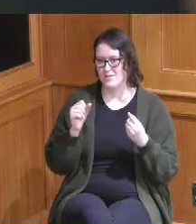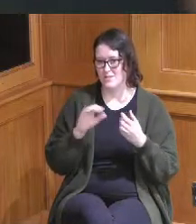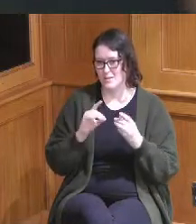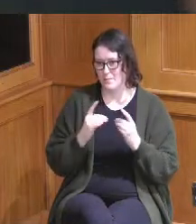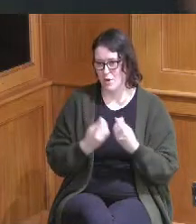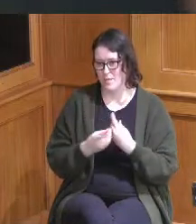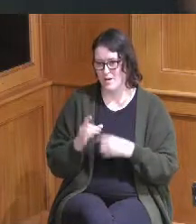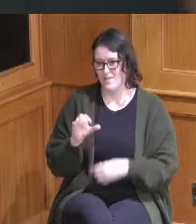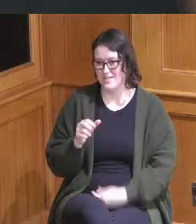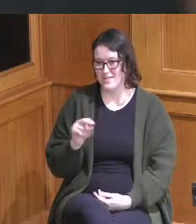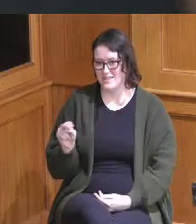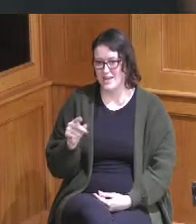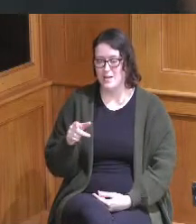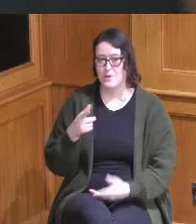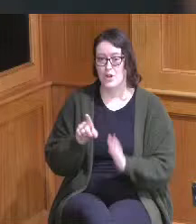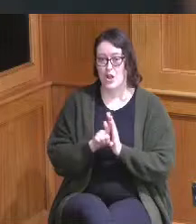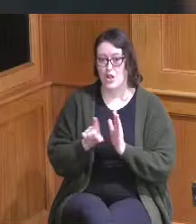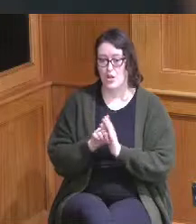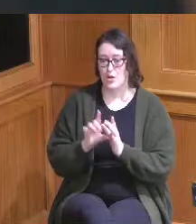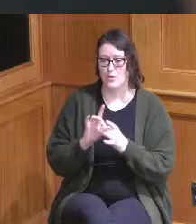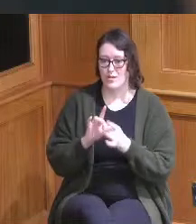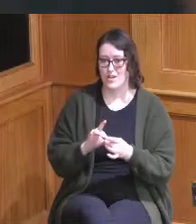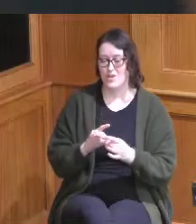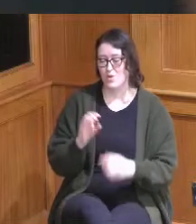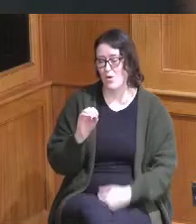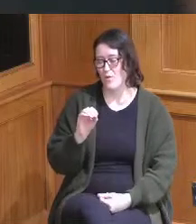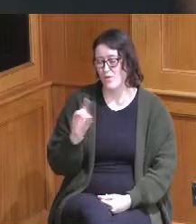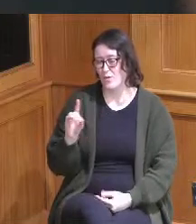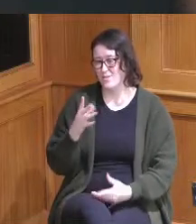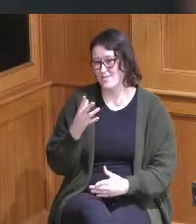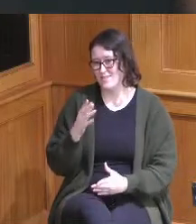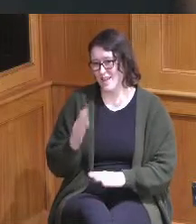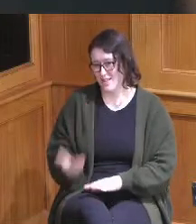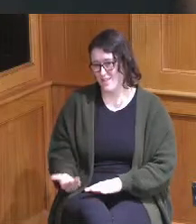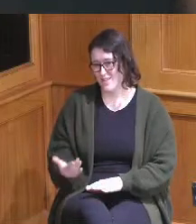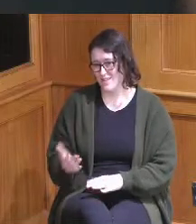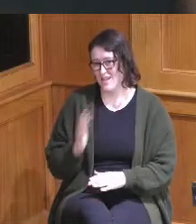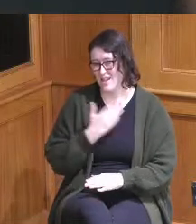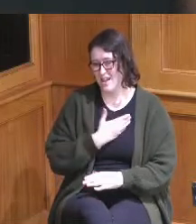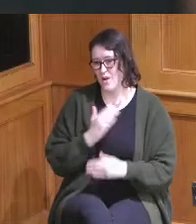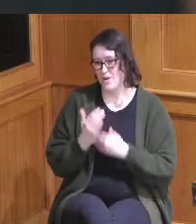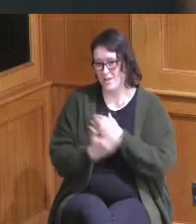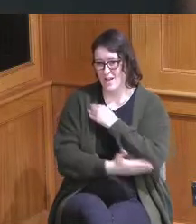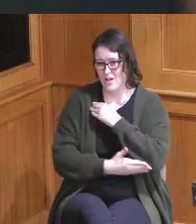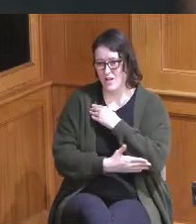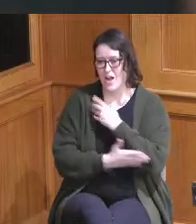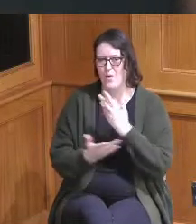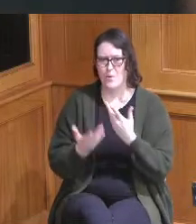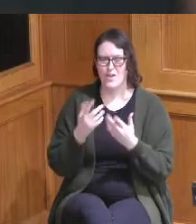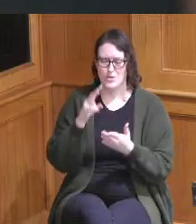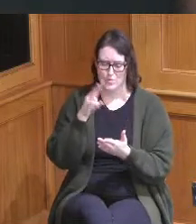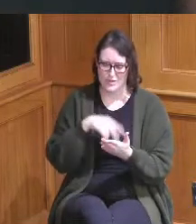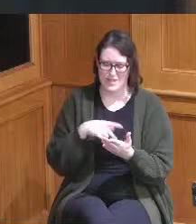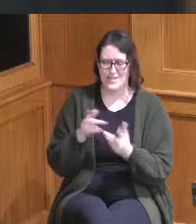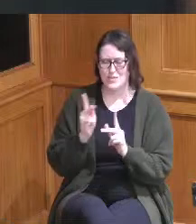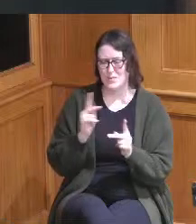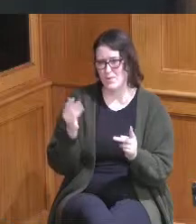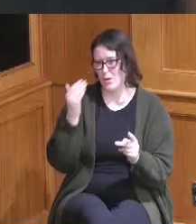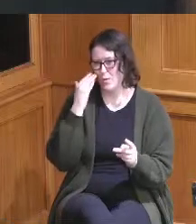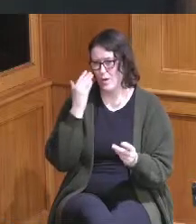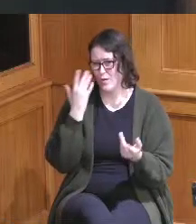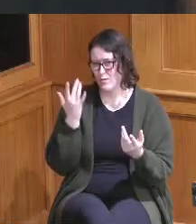an alert this morning related to overdose deaths in the county. And I wanted to read the alert to make sure that people are aware of